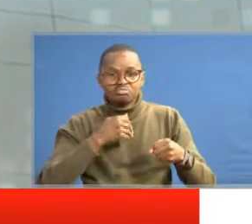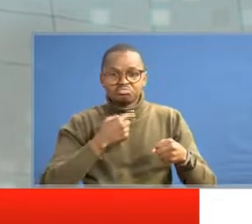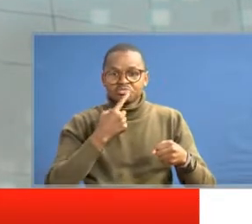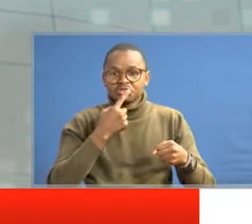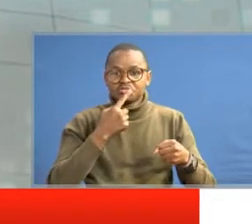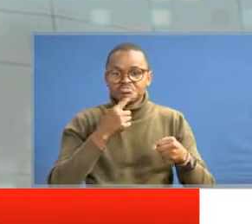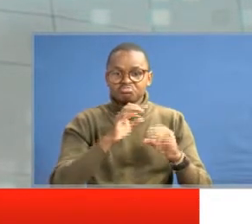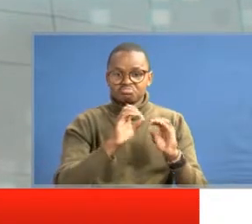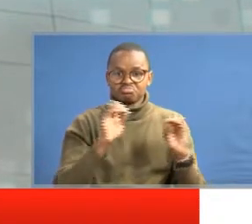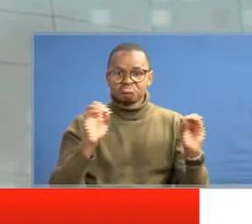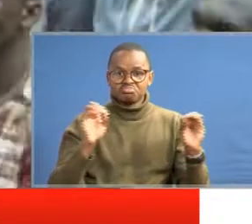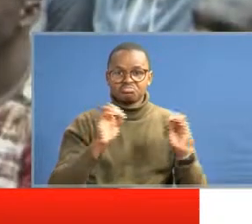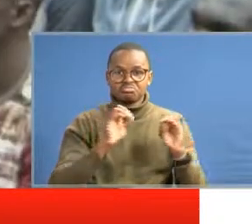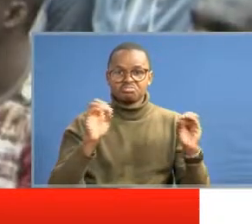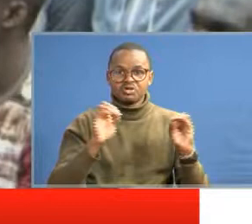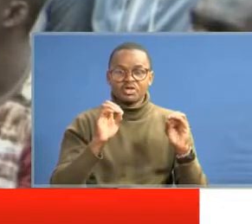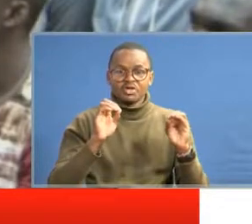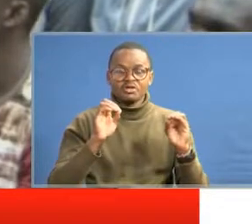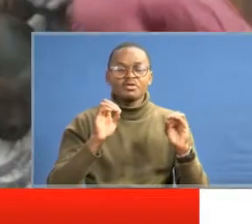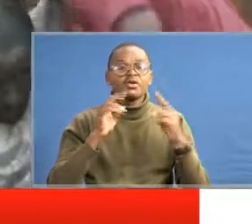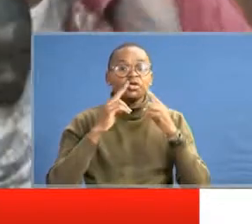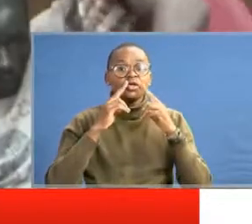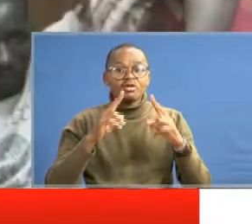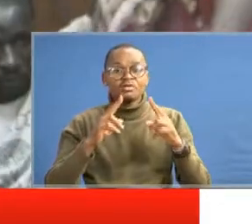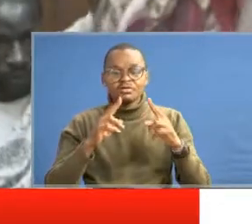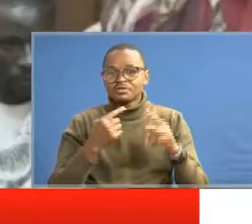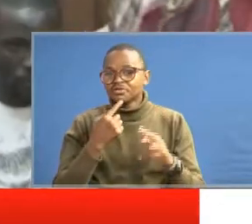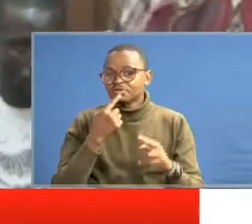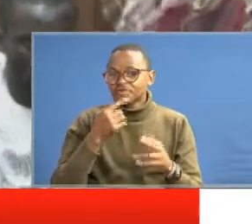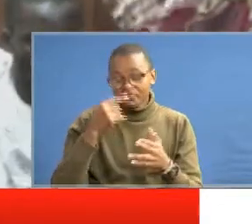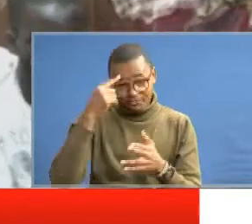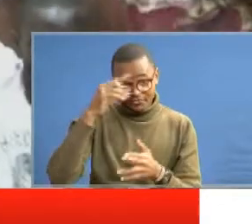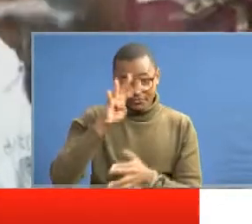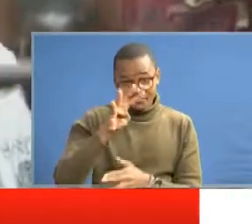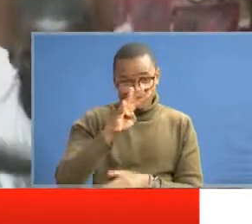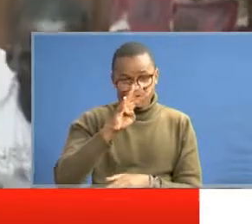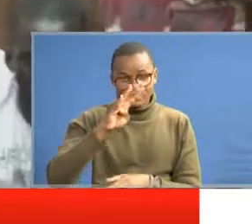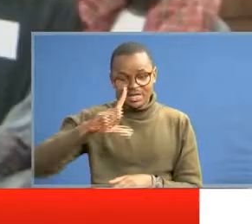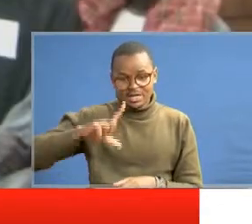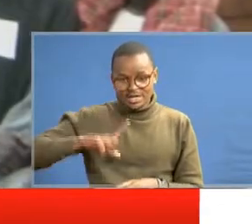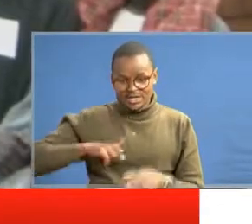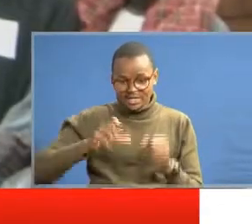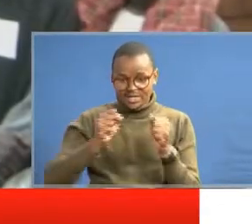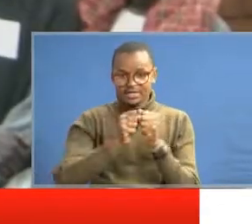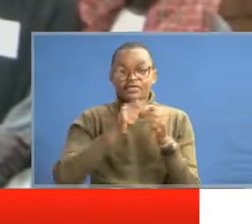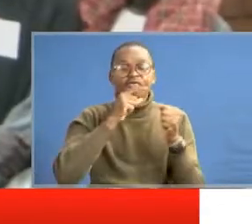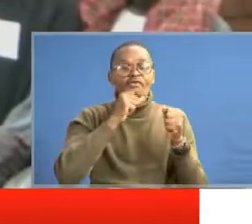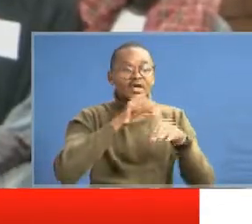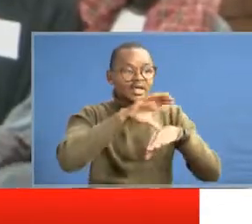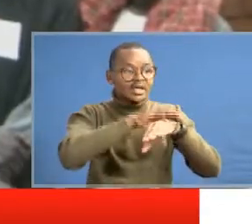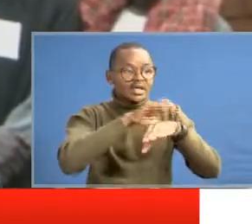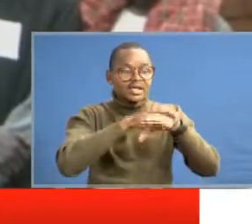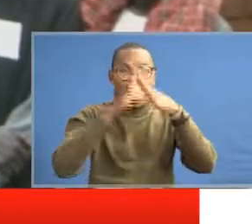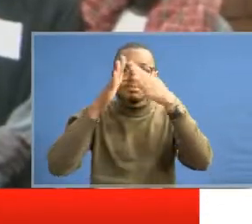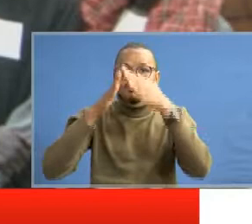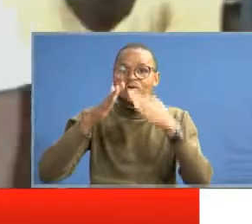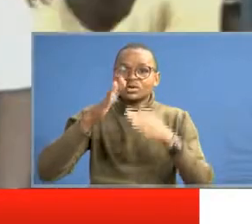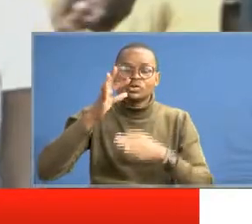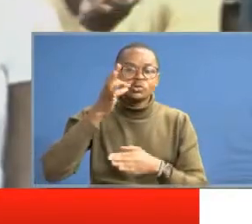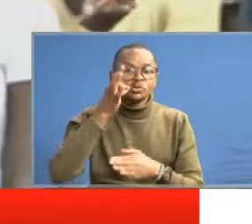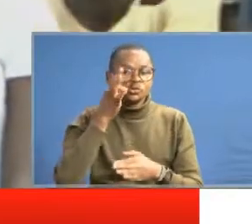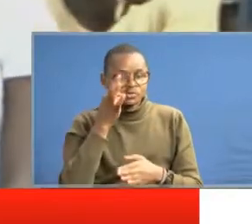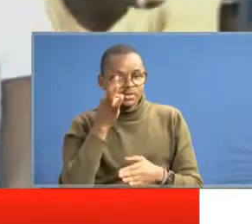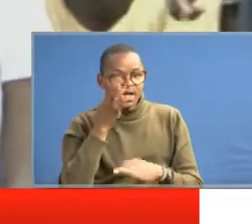not guilty of possessing the narcotics. The 14 who comprise of 4 ladies and 10 male teenagers were found in a house while smoking